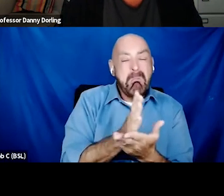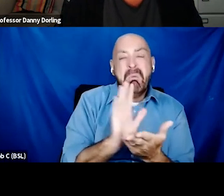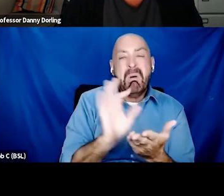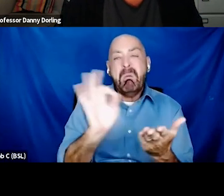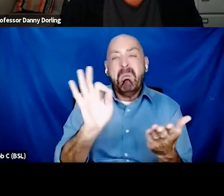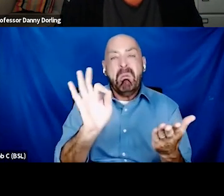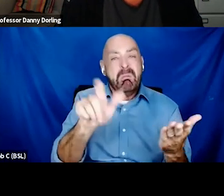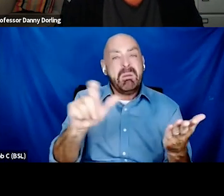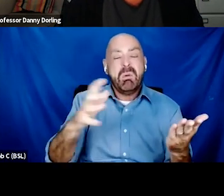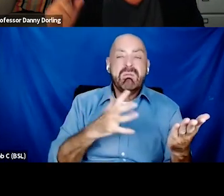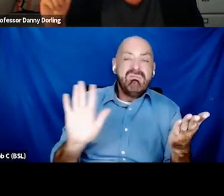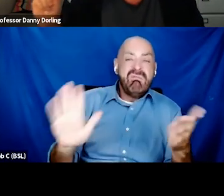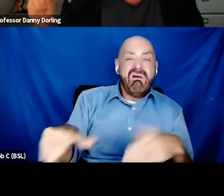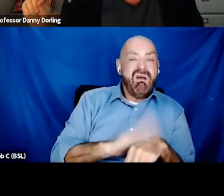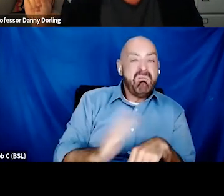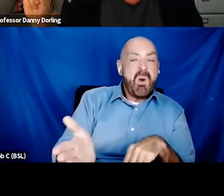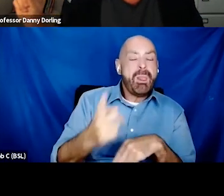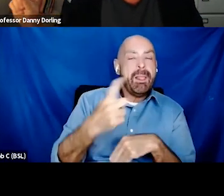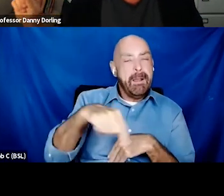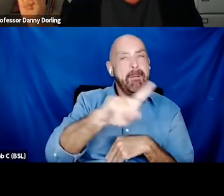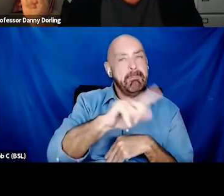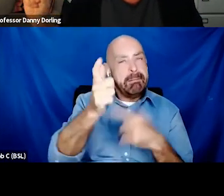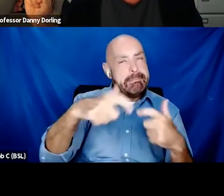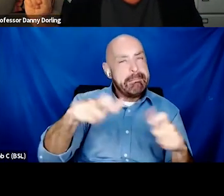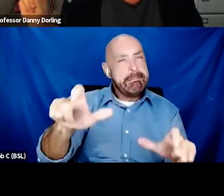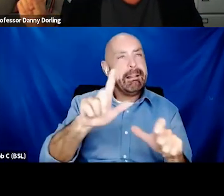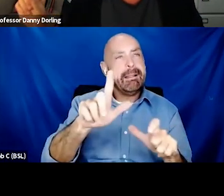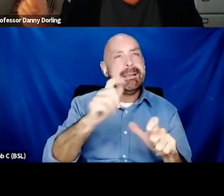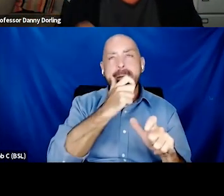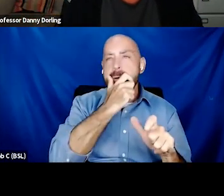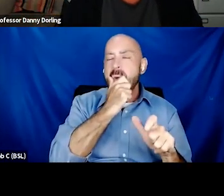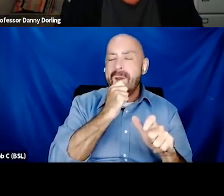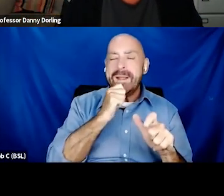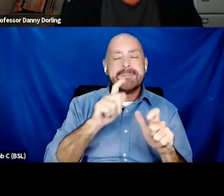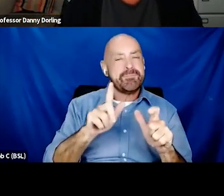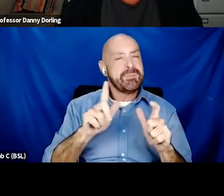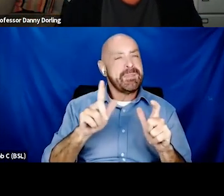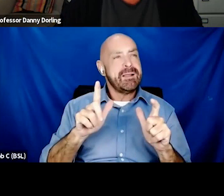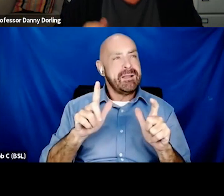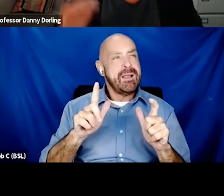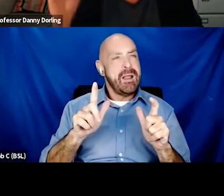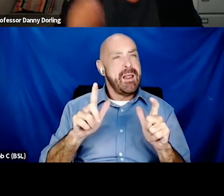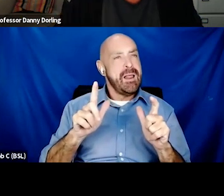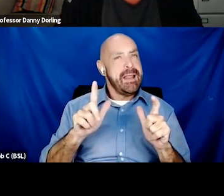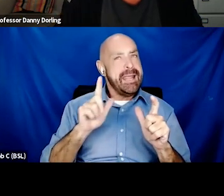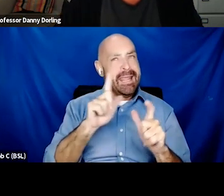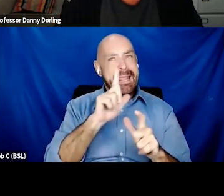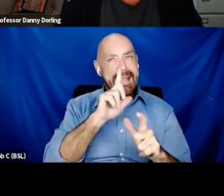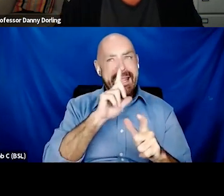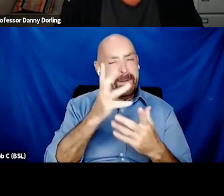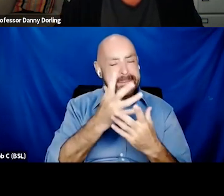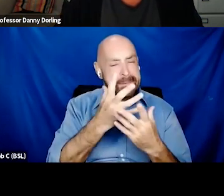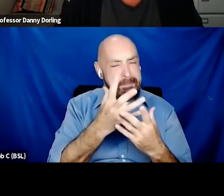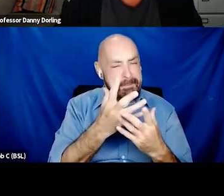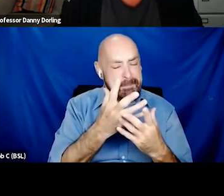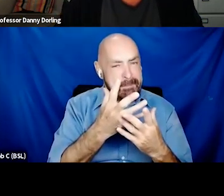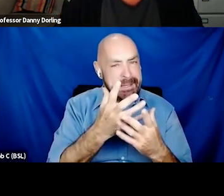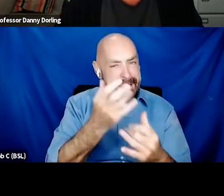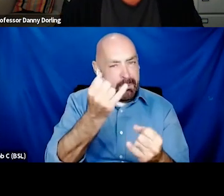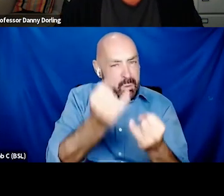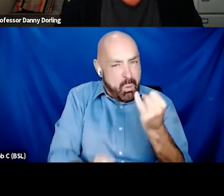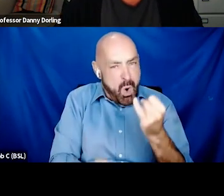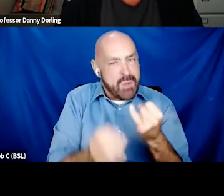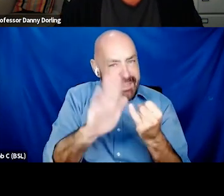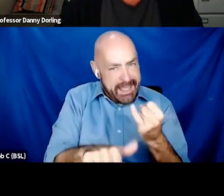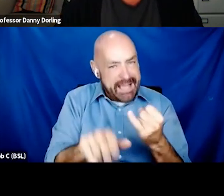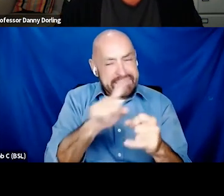that, it was still the exception amidst a mass of recorded pandemics, far worse than most pandemics.